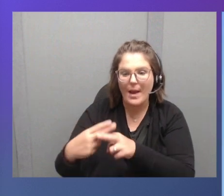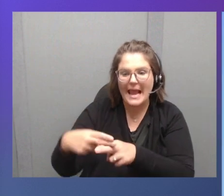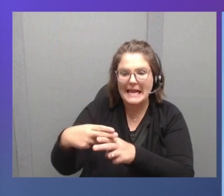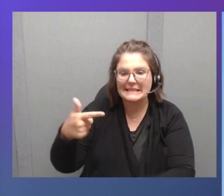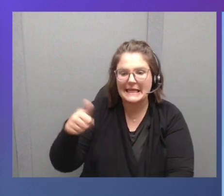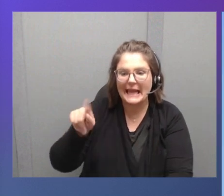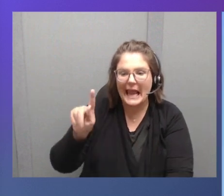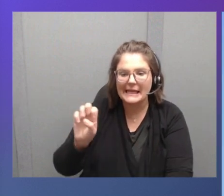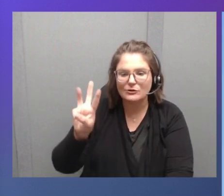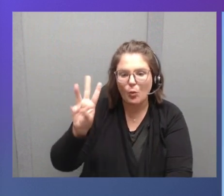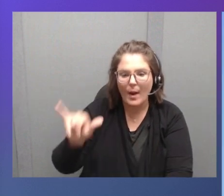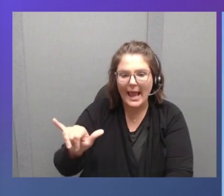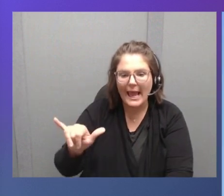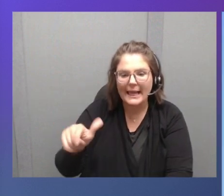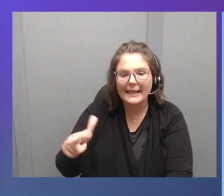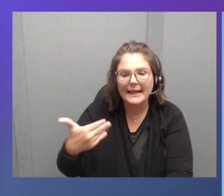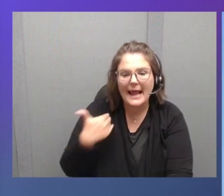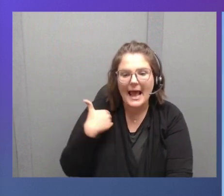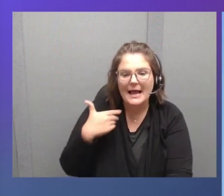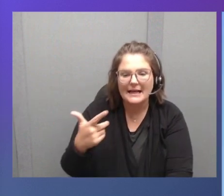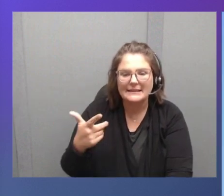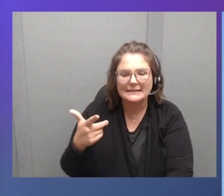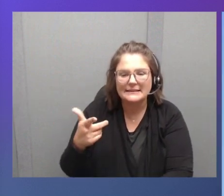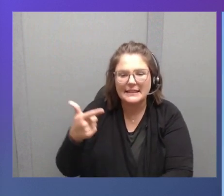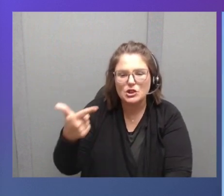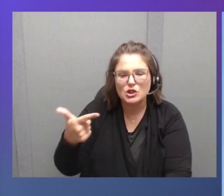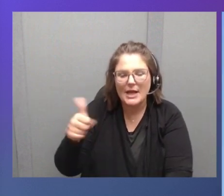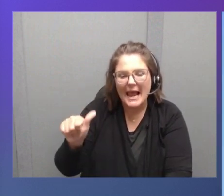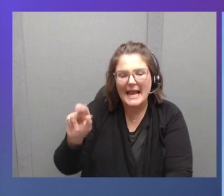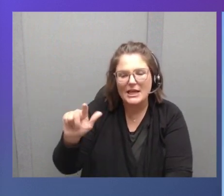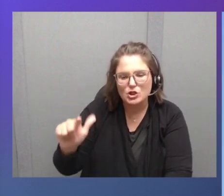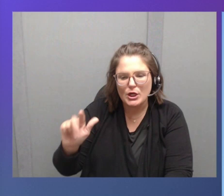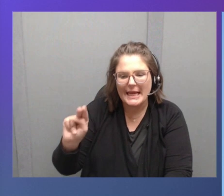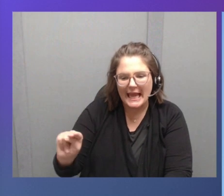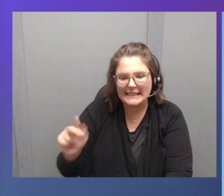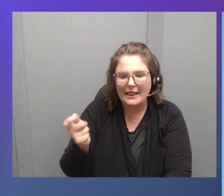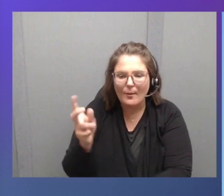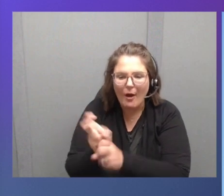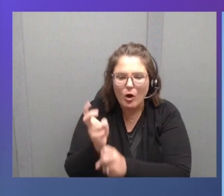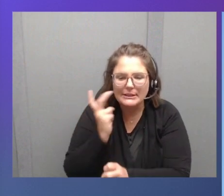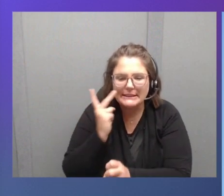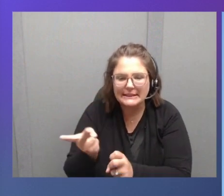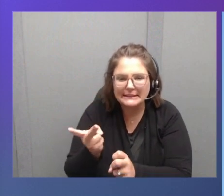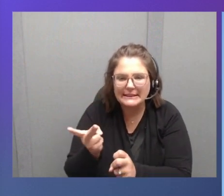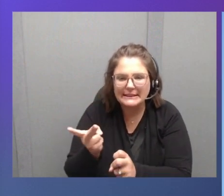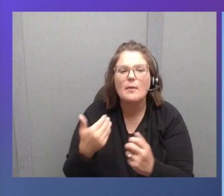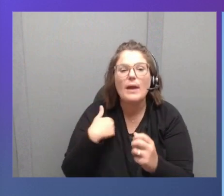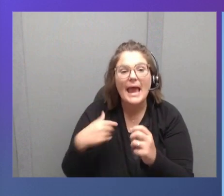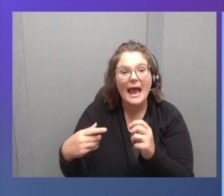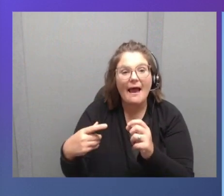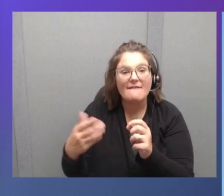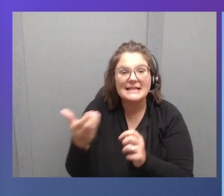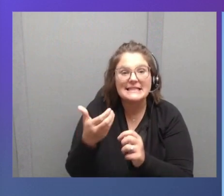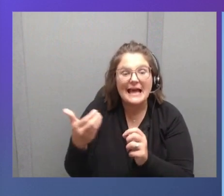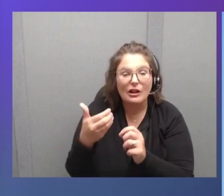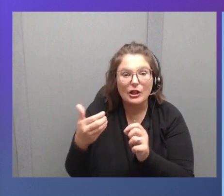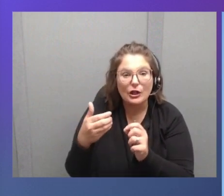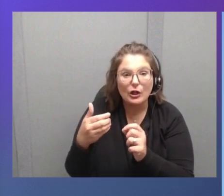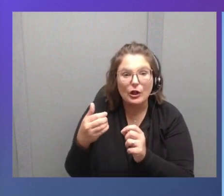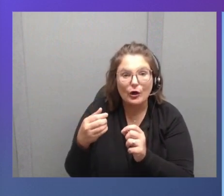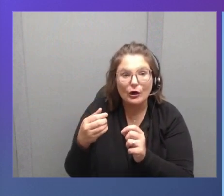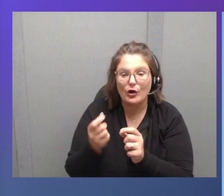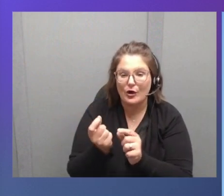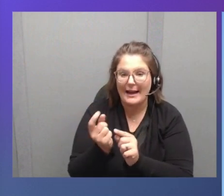a GNSS. It's a little bit hard to see, but that's for getting the location there. We have a cellular antenna on the bottom, and we have a Wi-Fi antenna. So this one